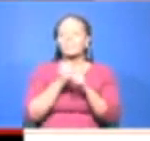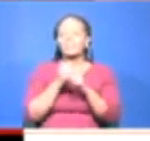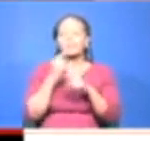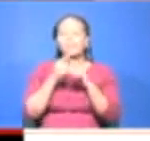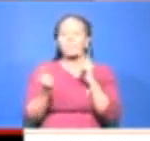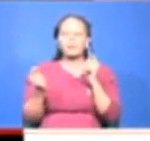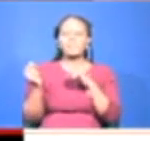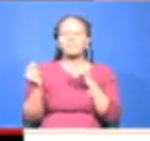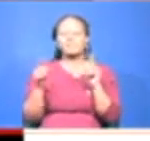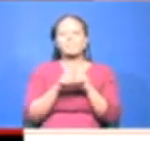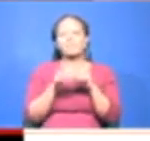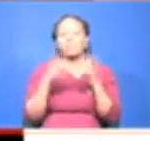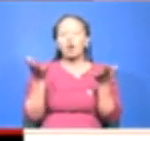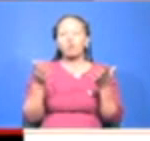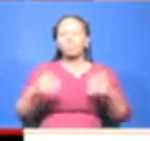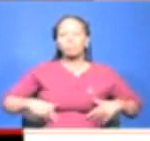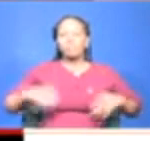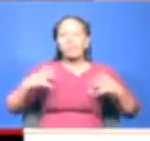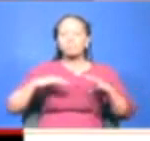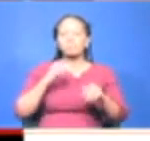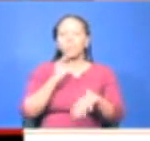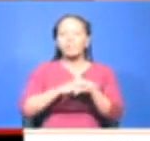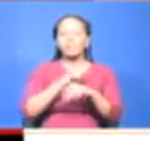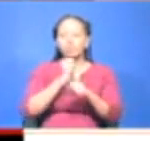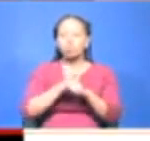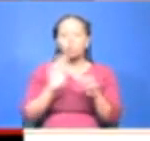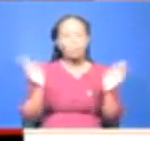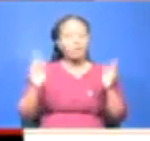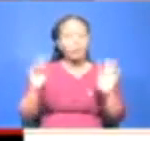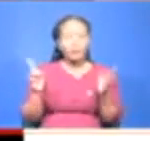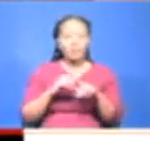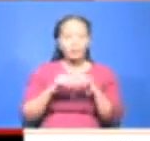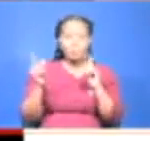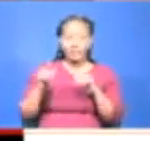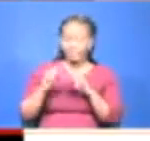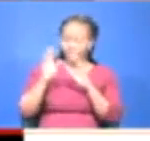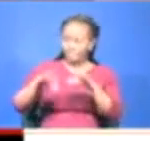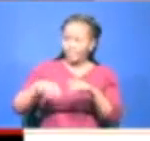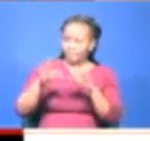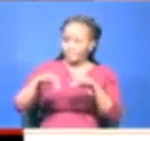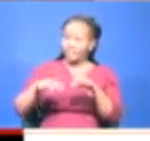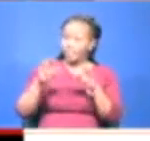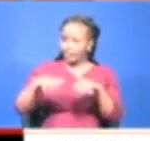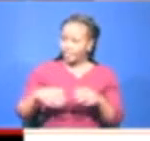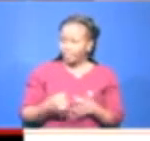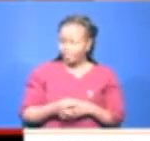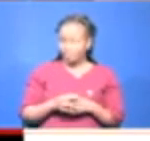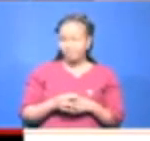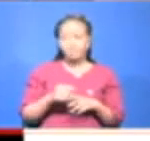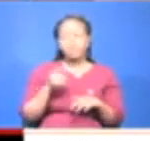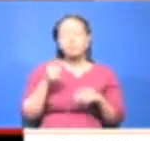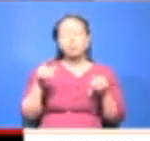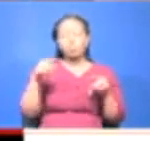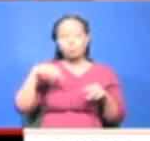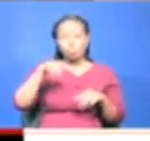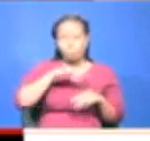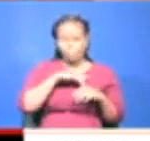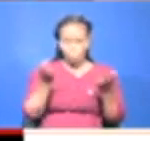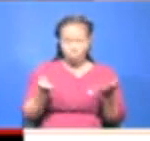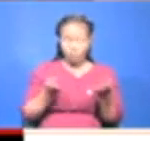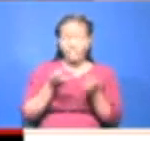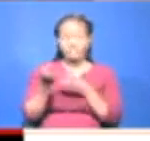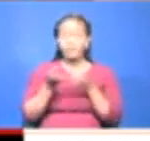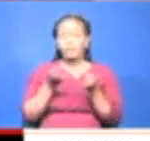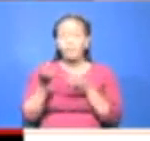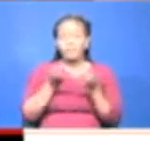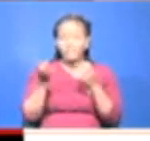need jobs. But in agriculture, we can find it. So therefore, from where we sit as Yara, as a business in this country, that